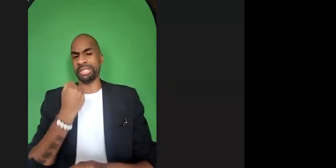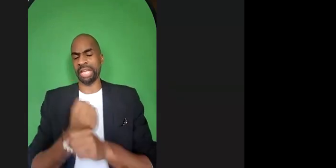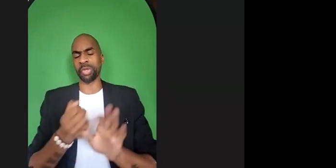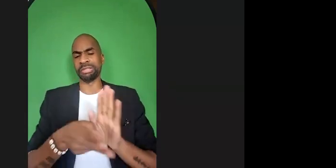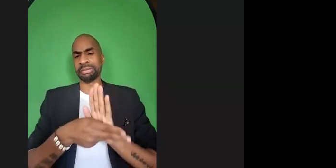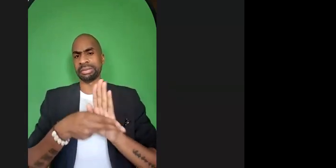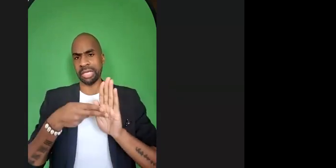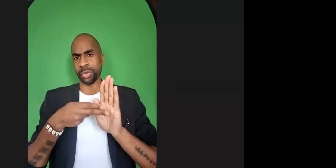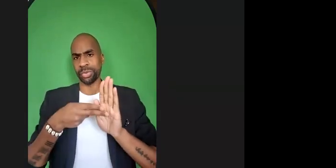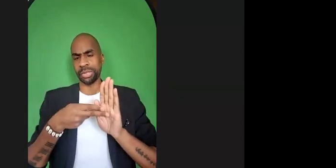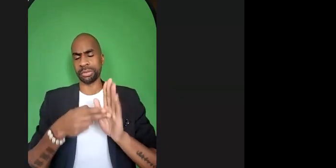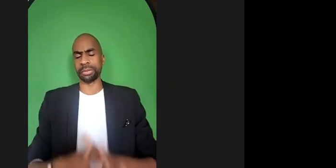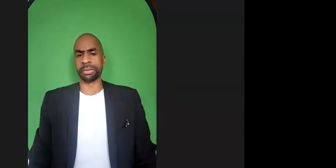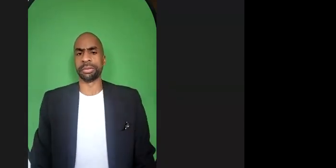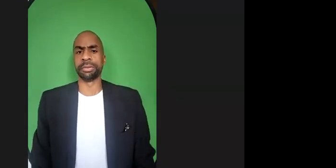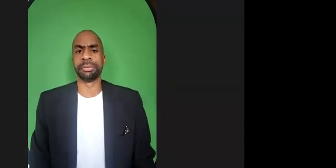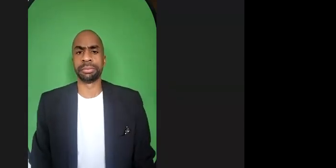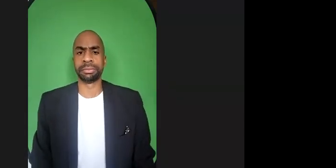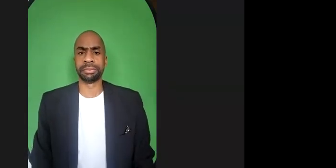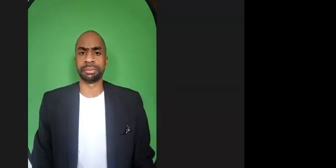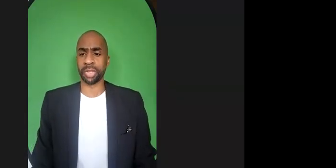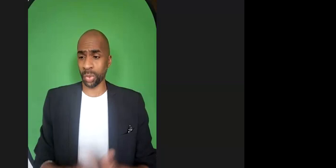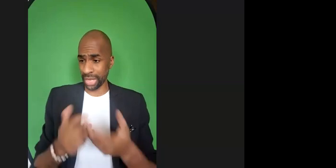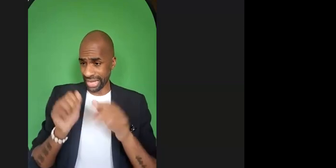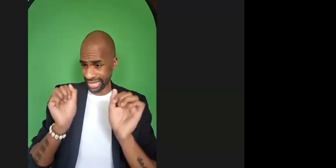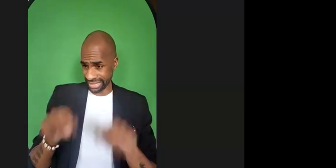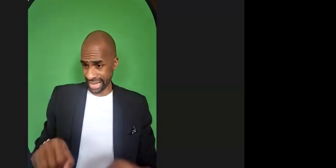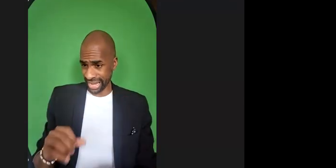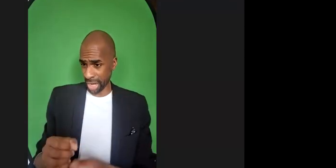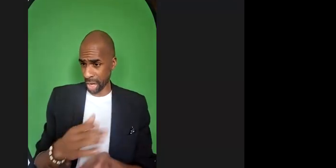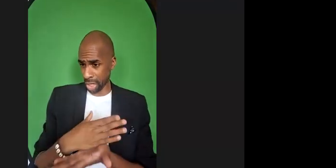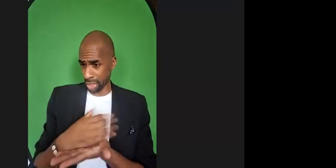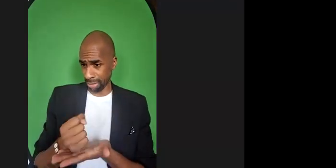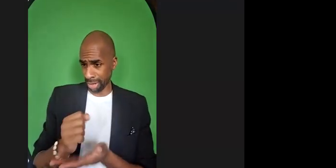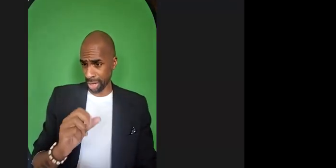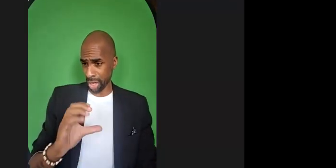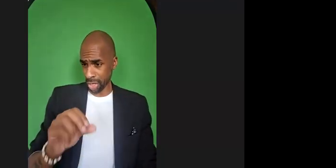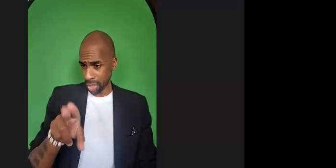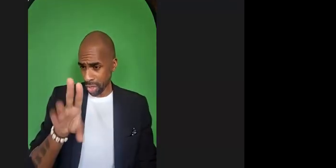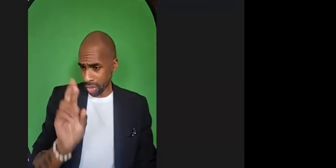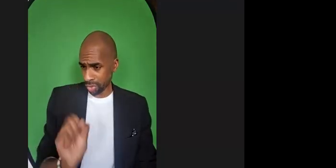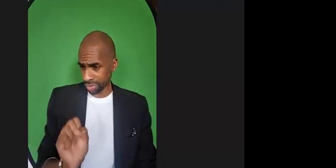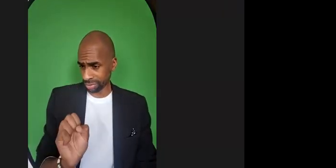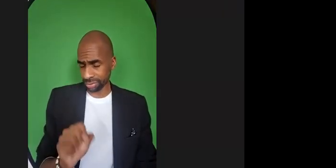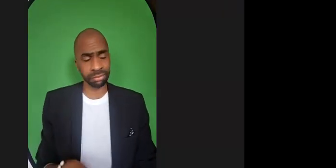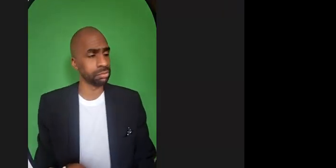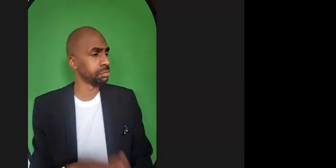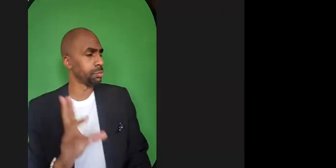Great. Can it be cured? Unfortunately, there's no cure for ALS